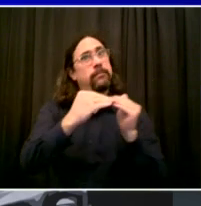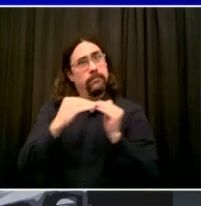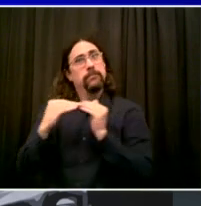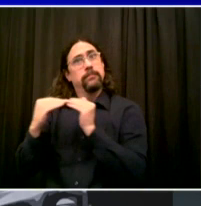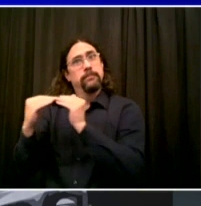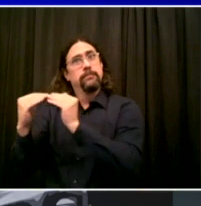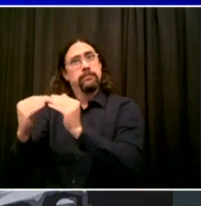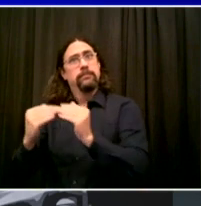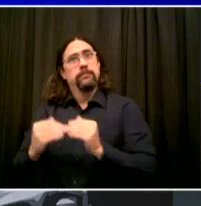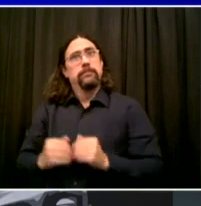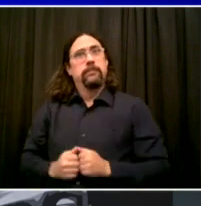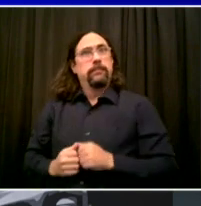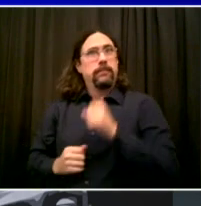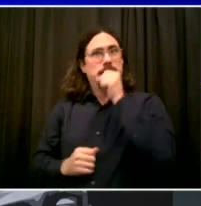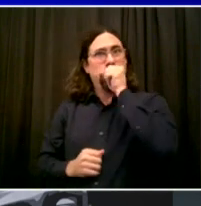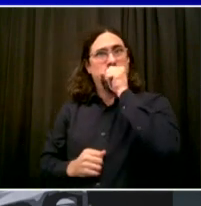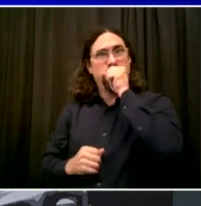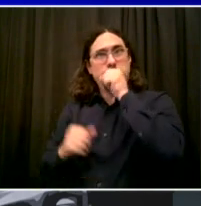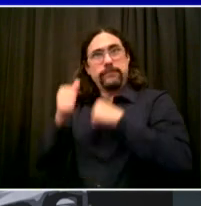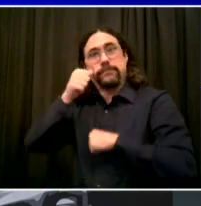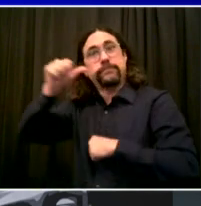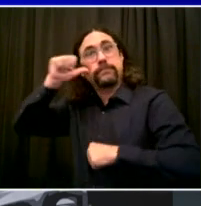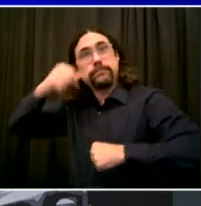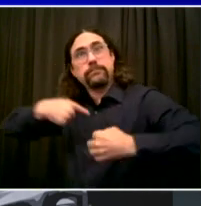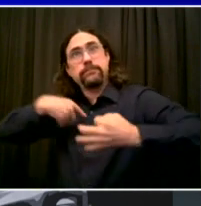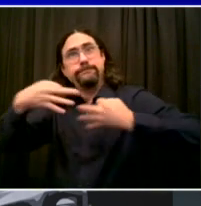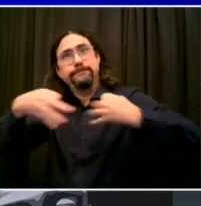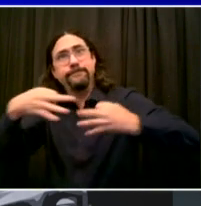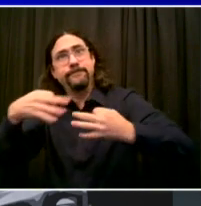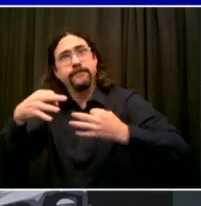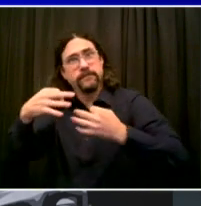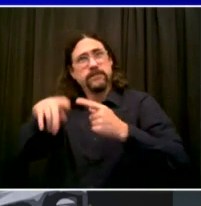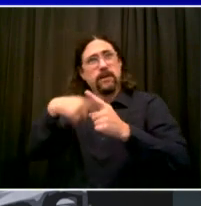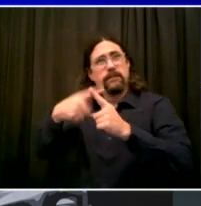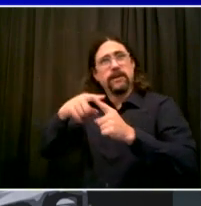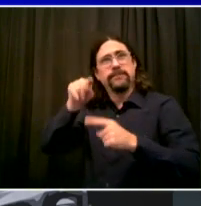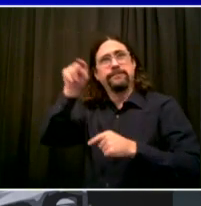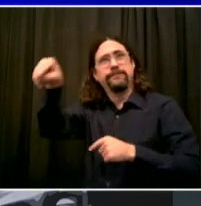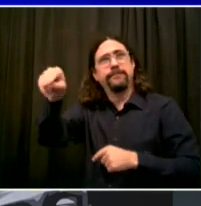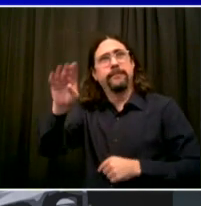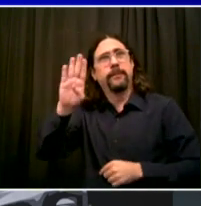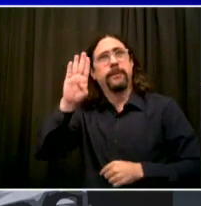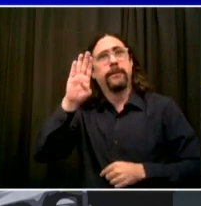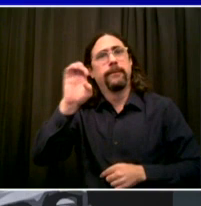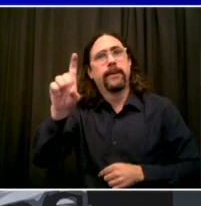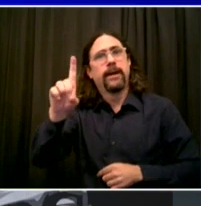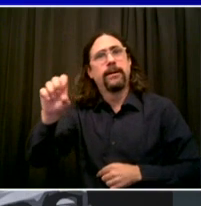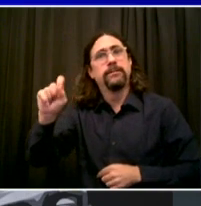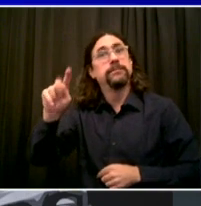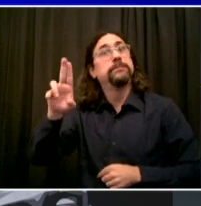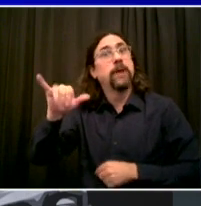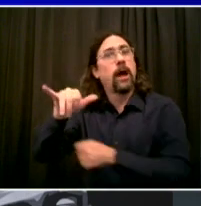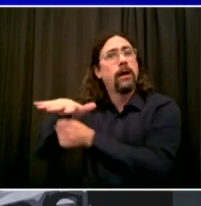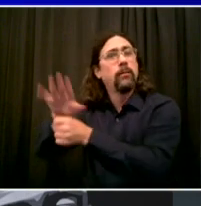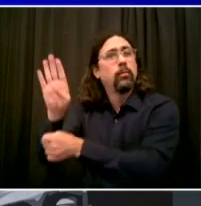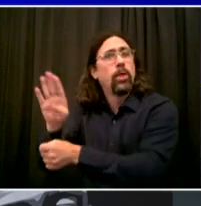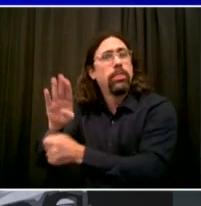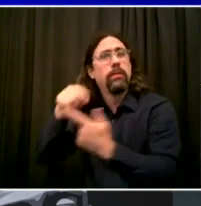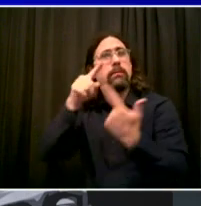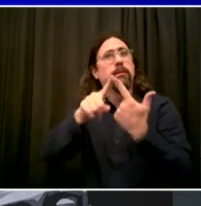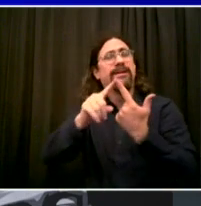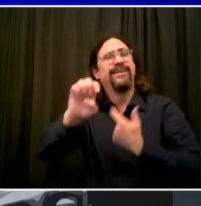East Harlem the other day, a wonderful community march, people taking back their community. In Harlem last Saturday night,